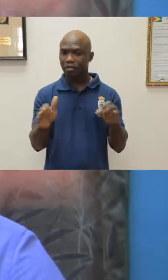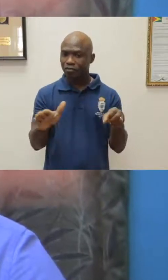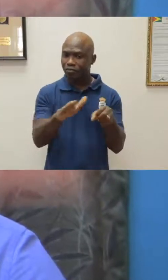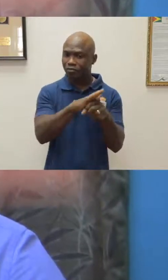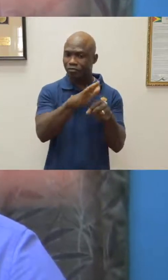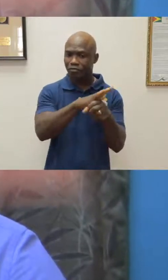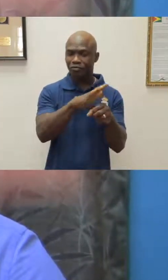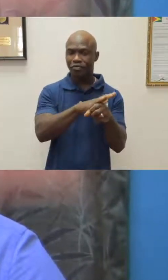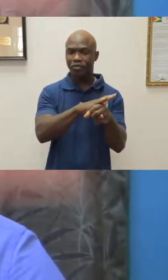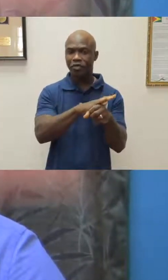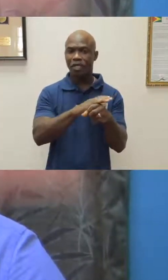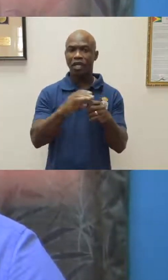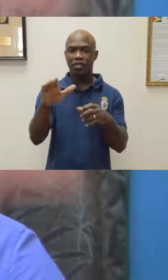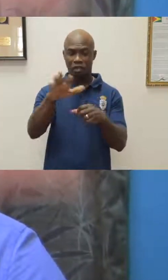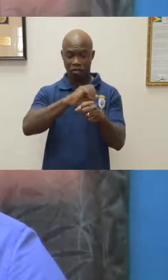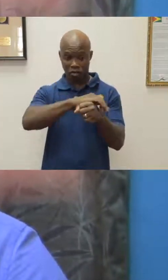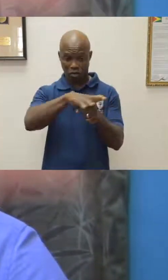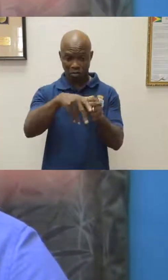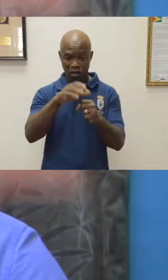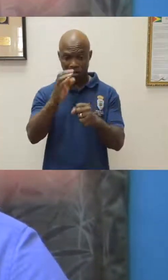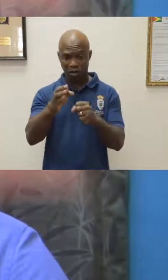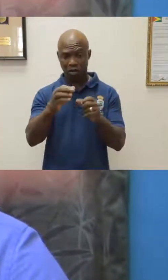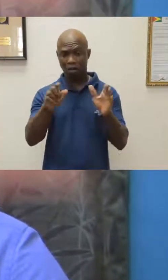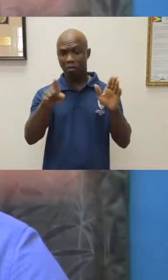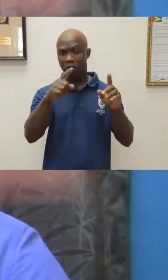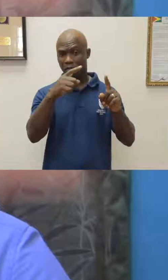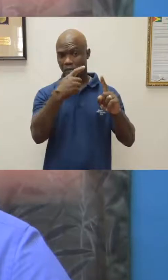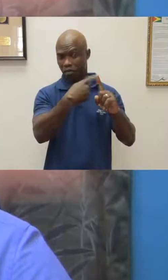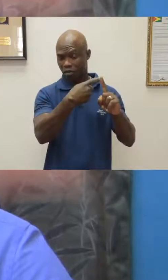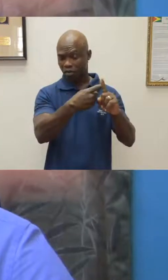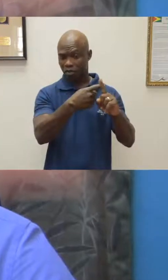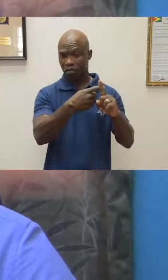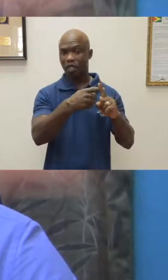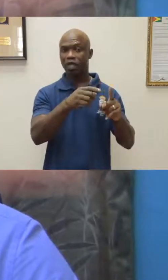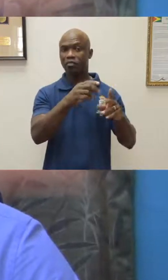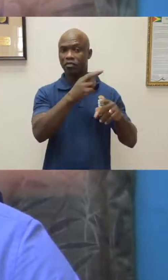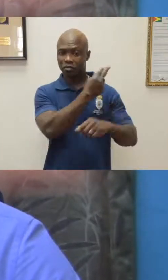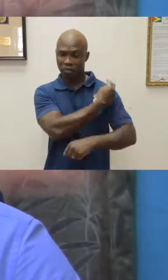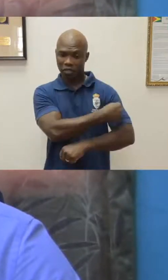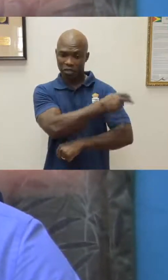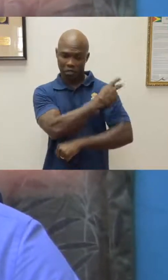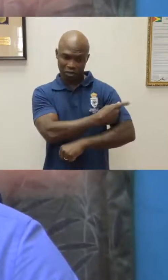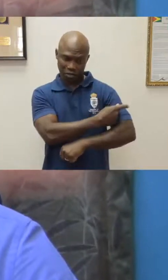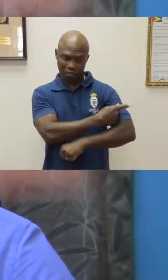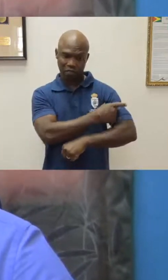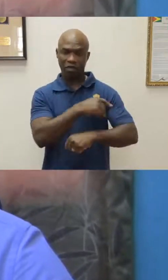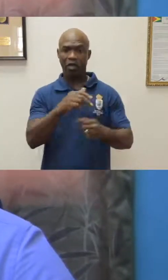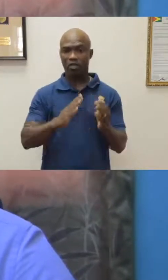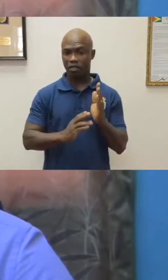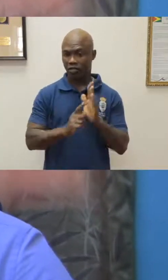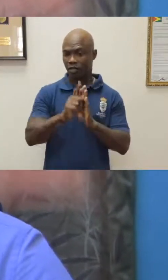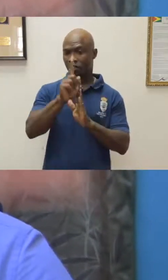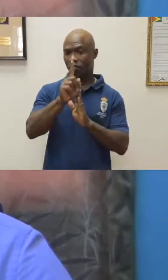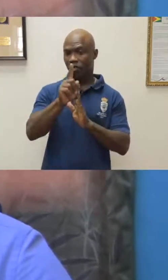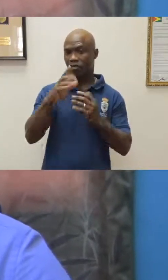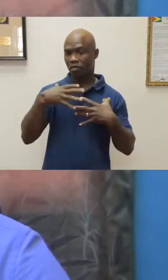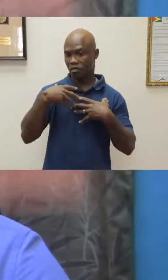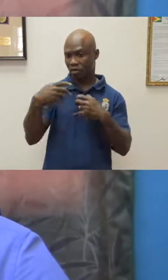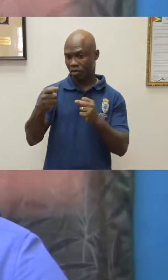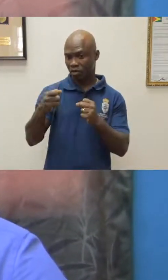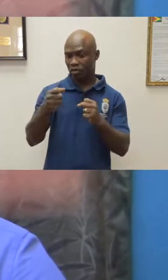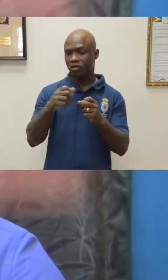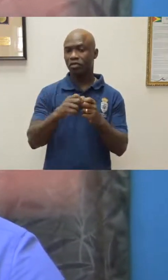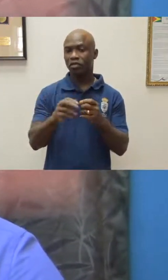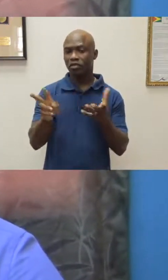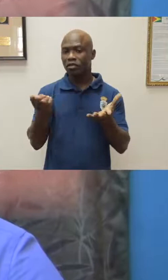of COVID-19 positive patients, and they also buy time for the development of medical countermeasures such as